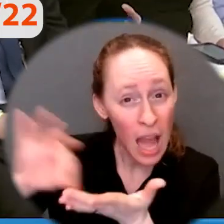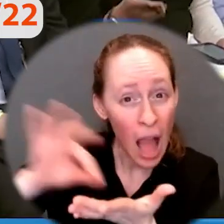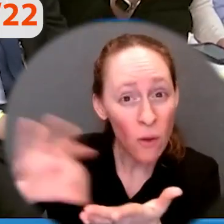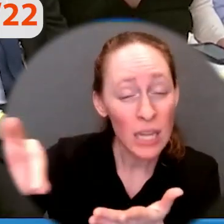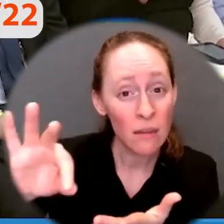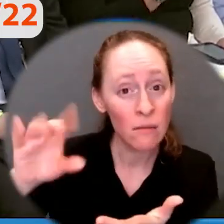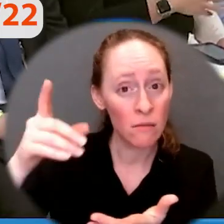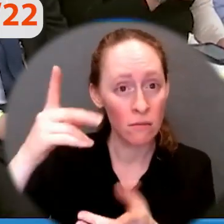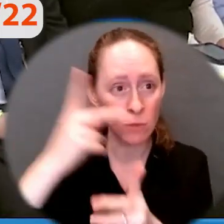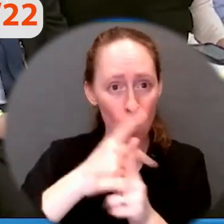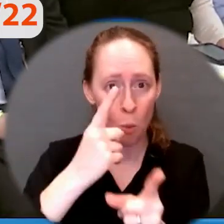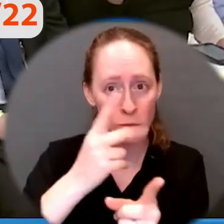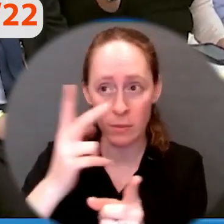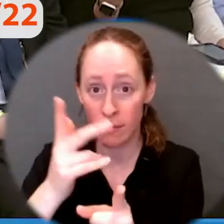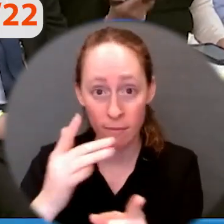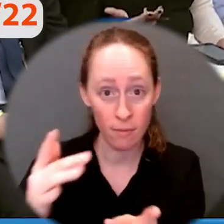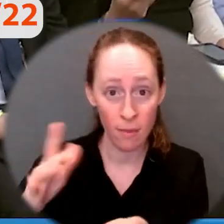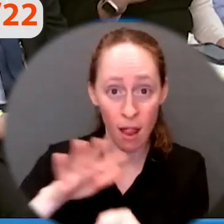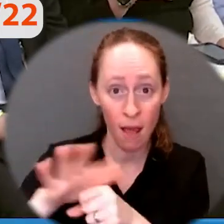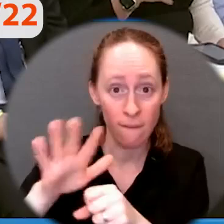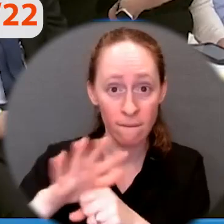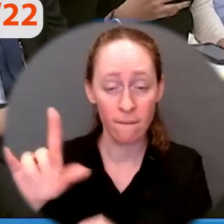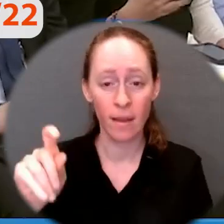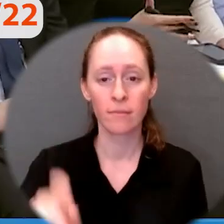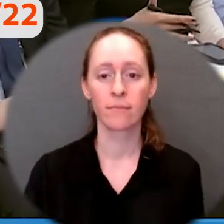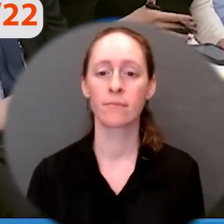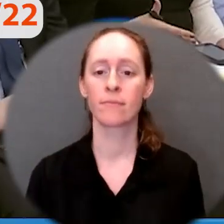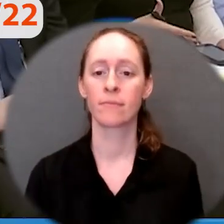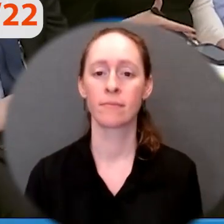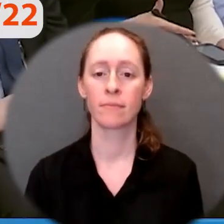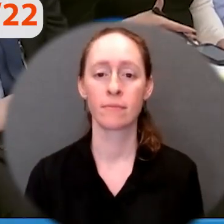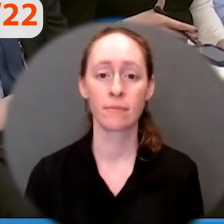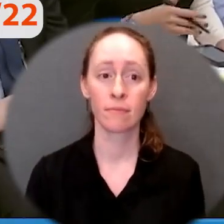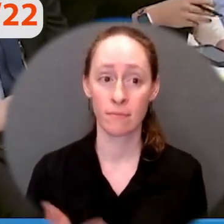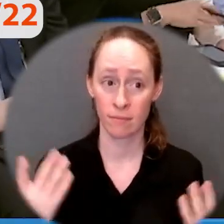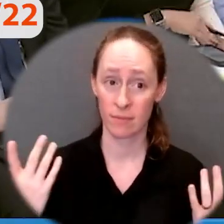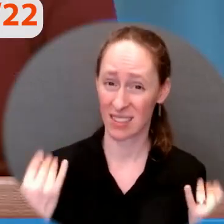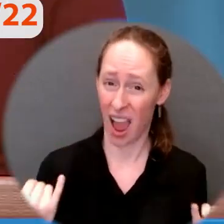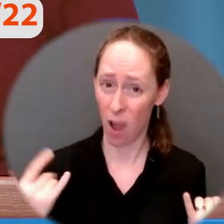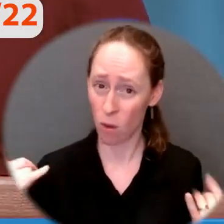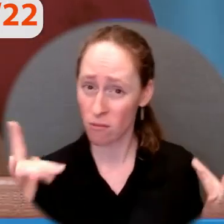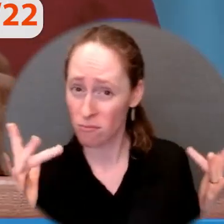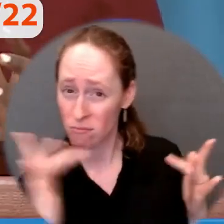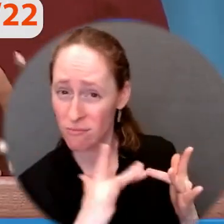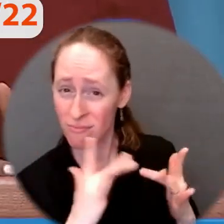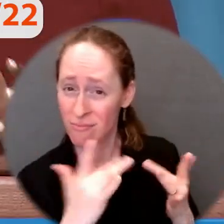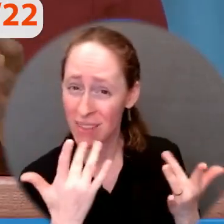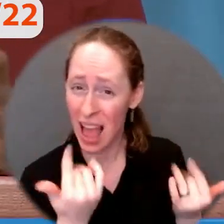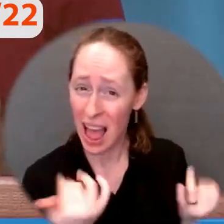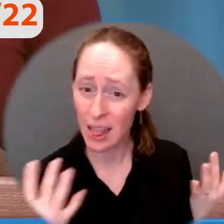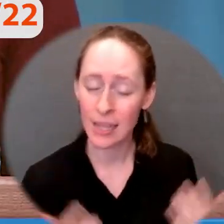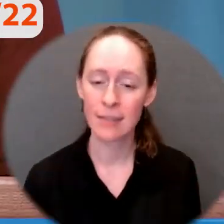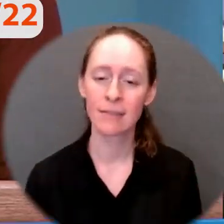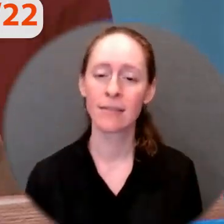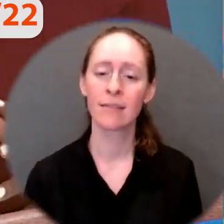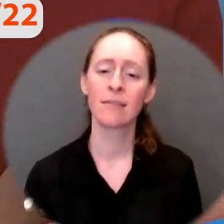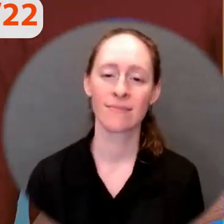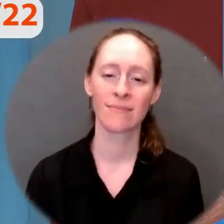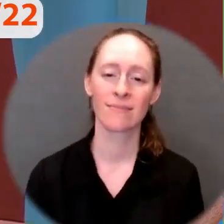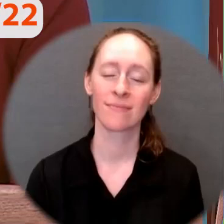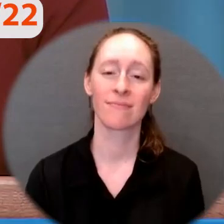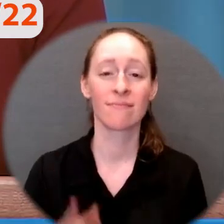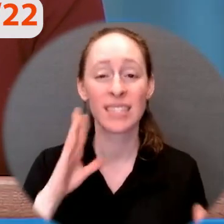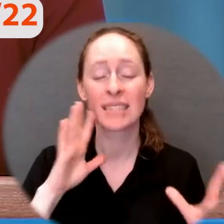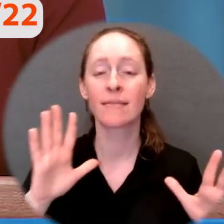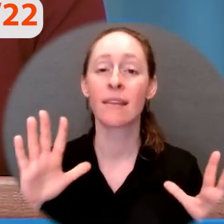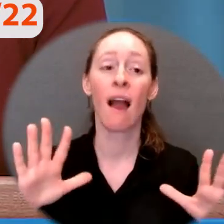conversations between him and lawmakers about where they stand? So look, the president has always been very clear.